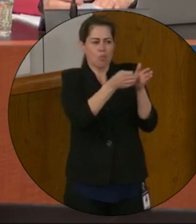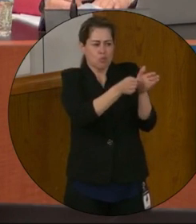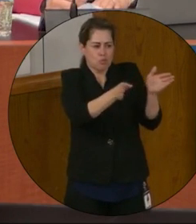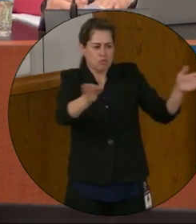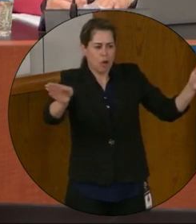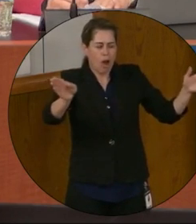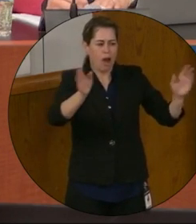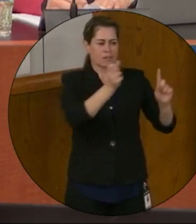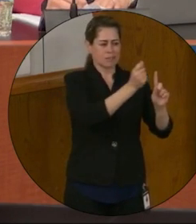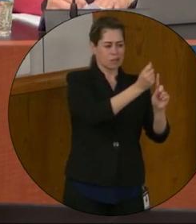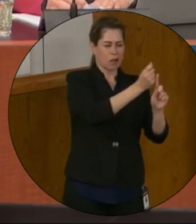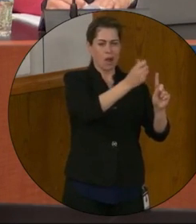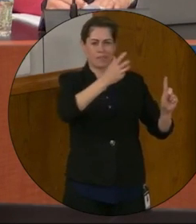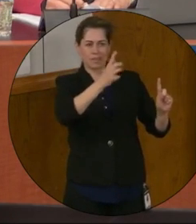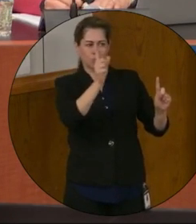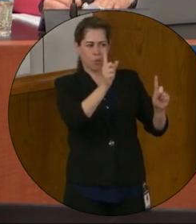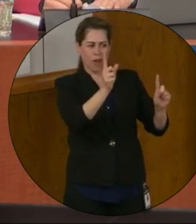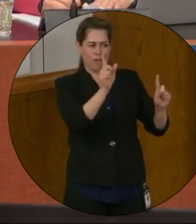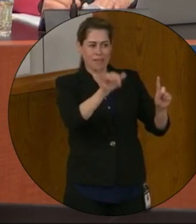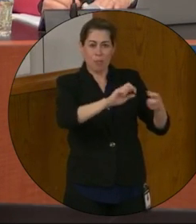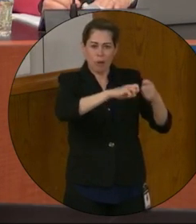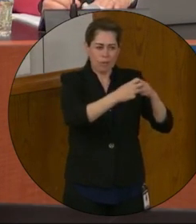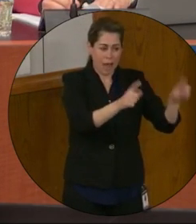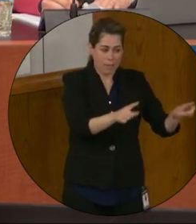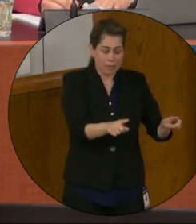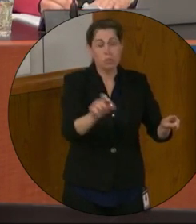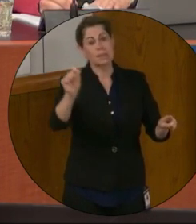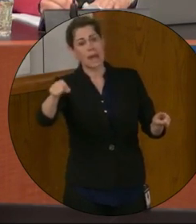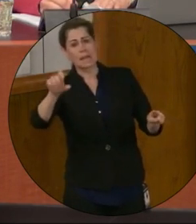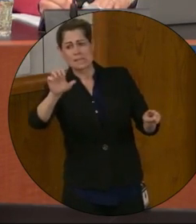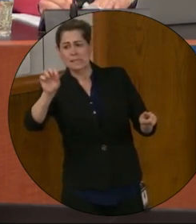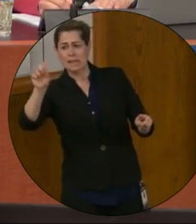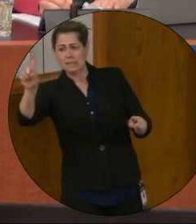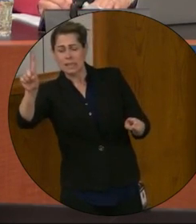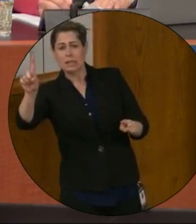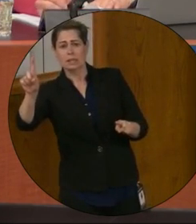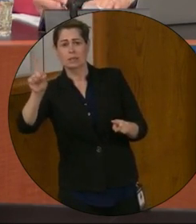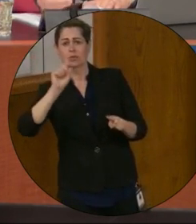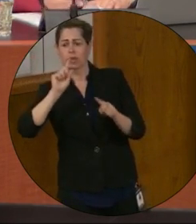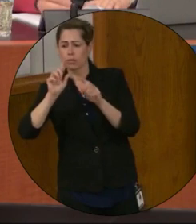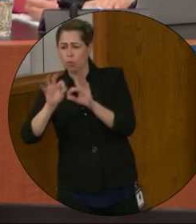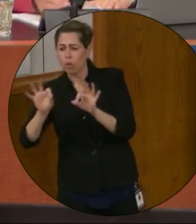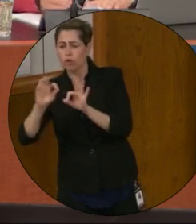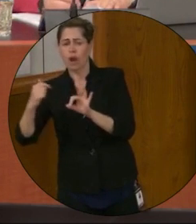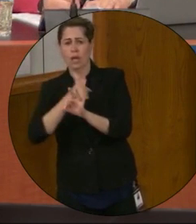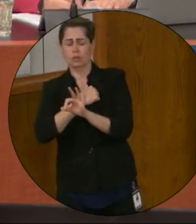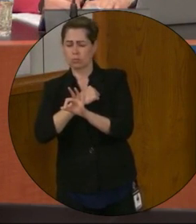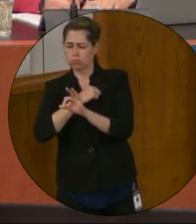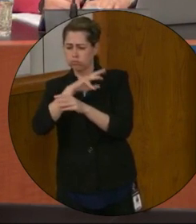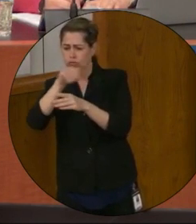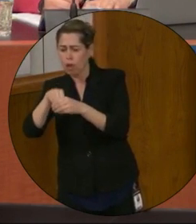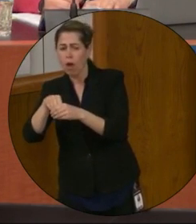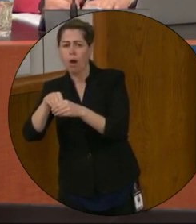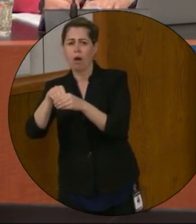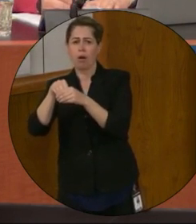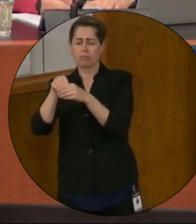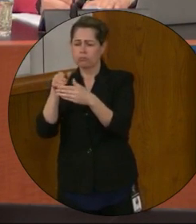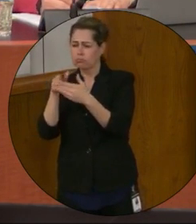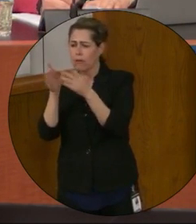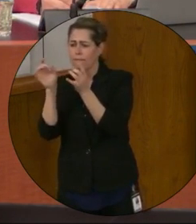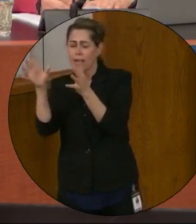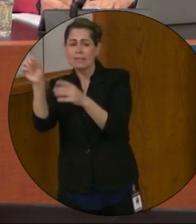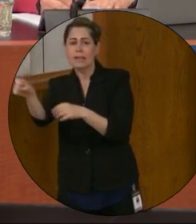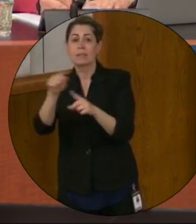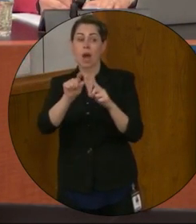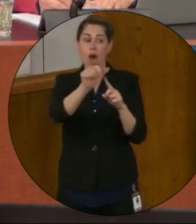occur. So yes, CCSD should answer and do all of this work, but so should other